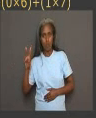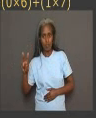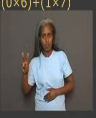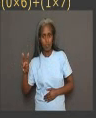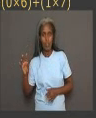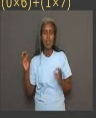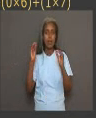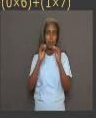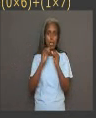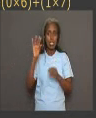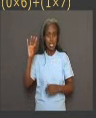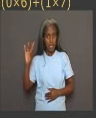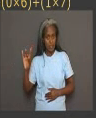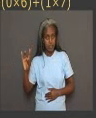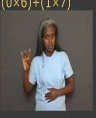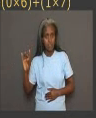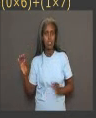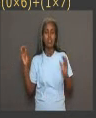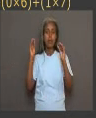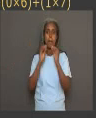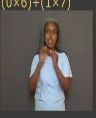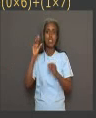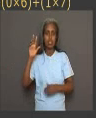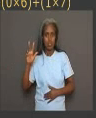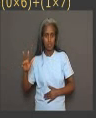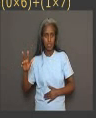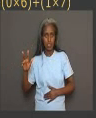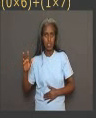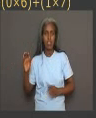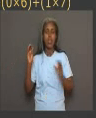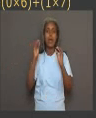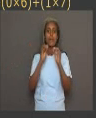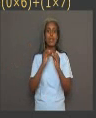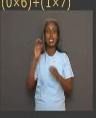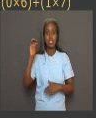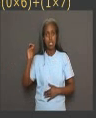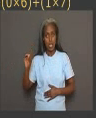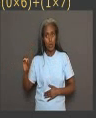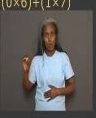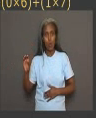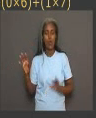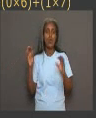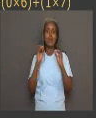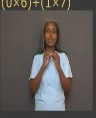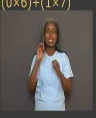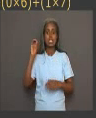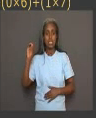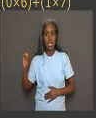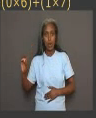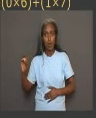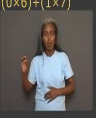12 plus 8 plus 3 plus 0 plus